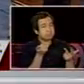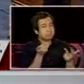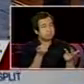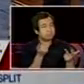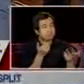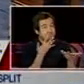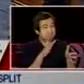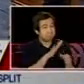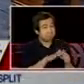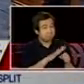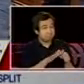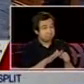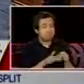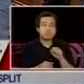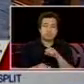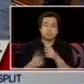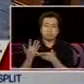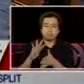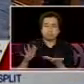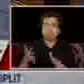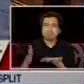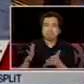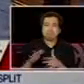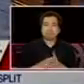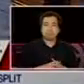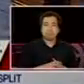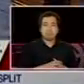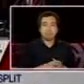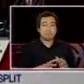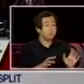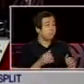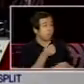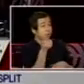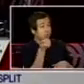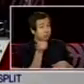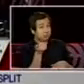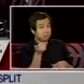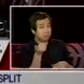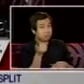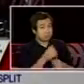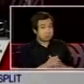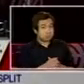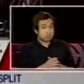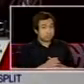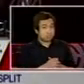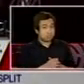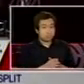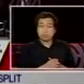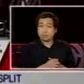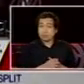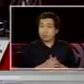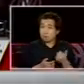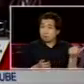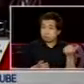Doon lang. Doon lang po, Your Honor. Doon lang. Doon sa iba, walang income tax na